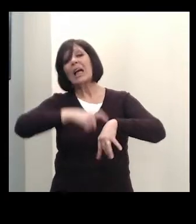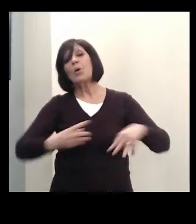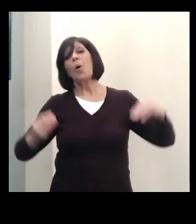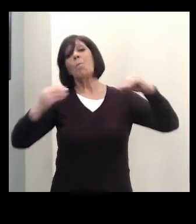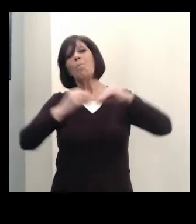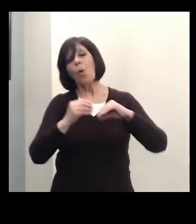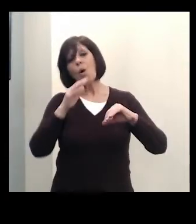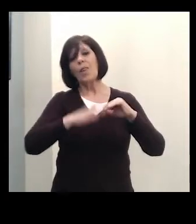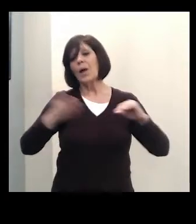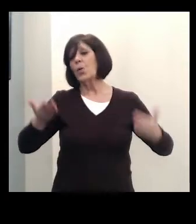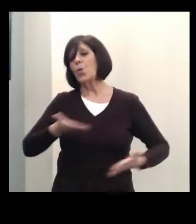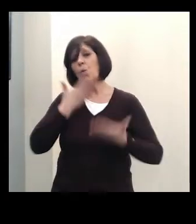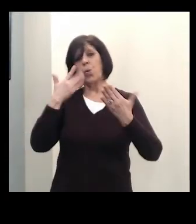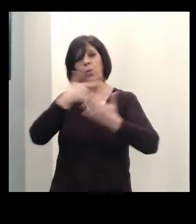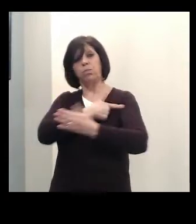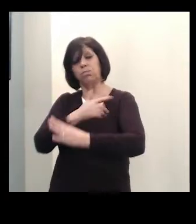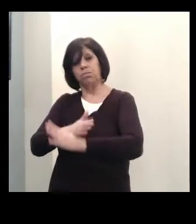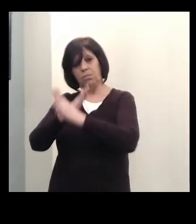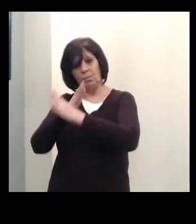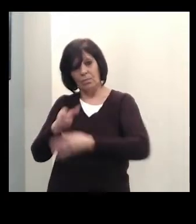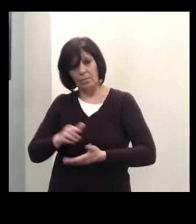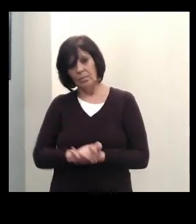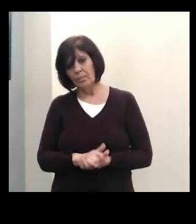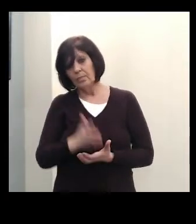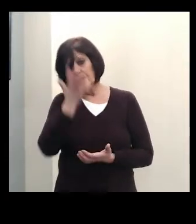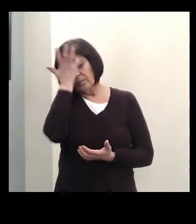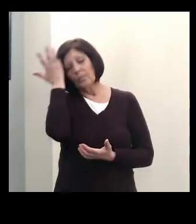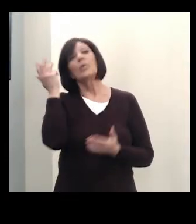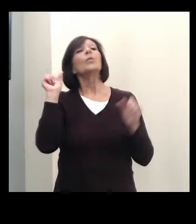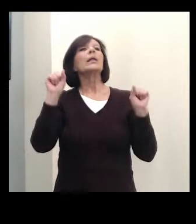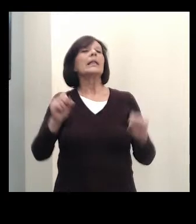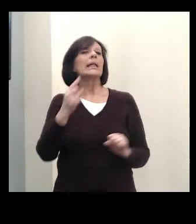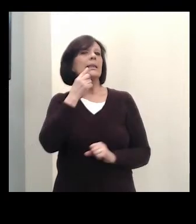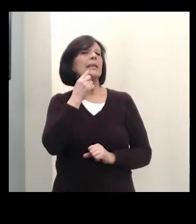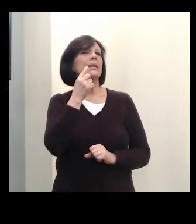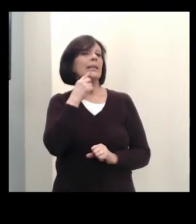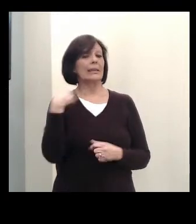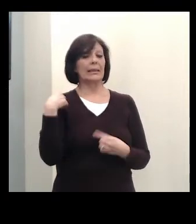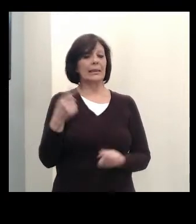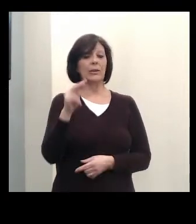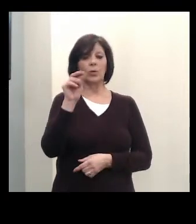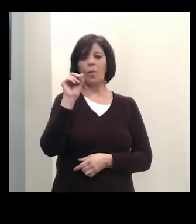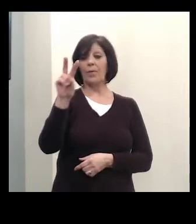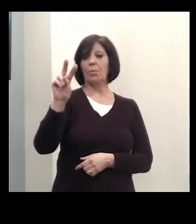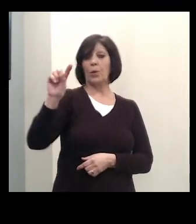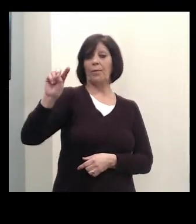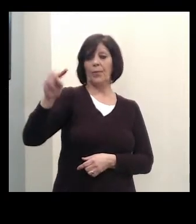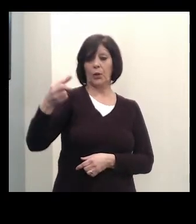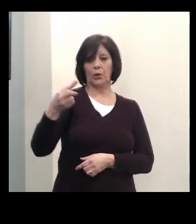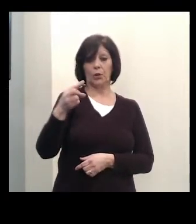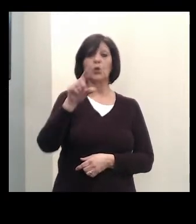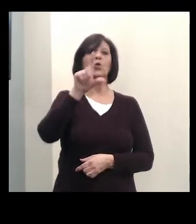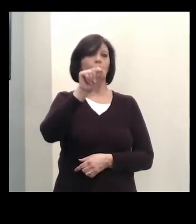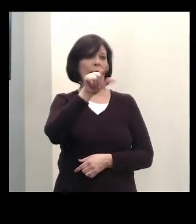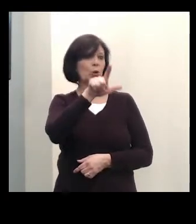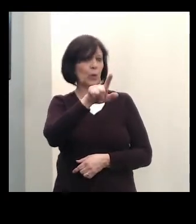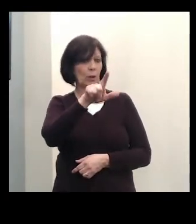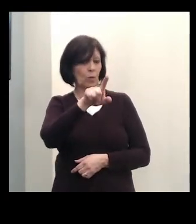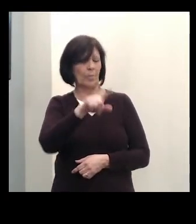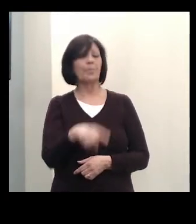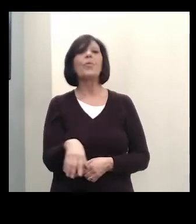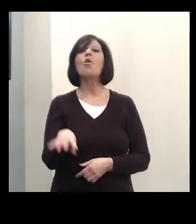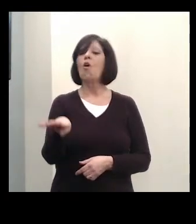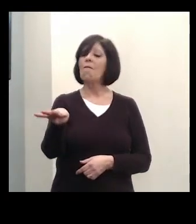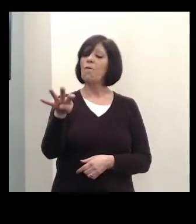been vaccinated and boosted. But we can say since this, November 1st of 2021, 420 Erie